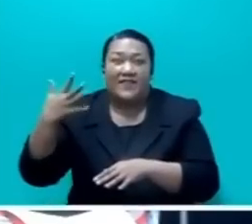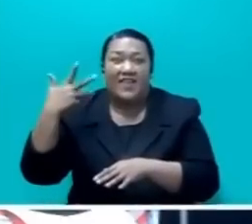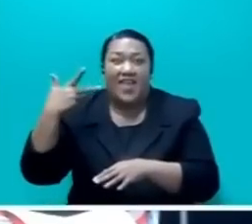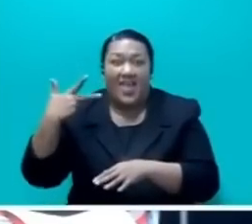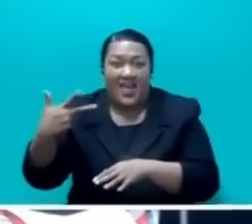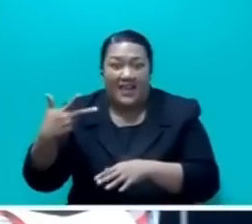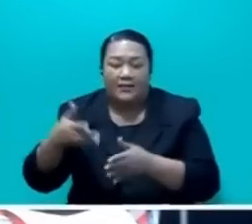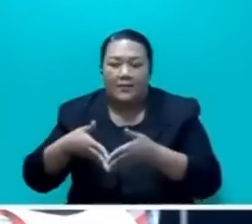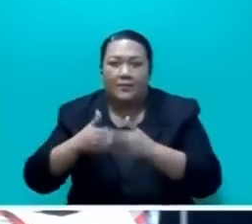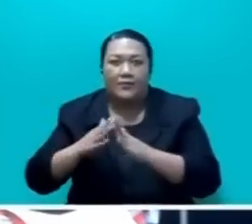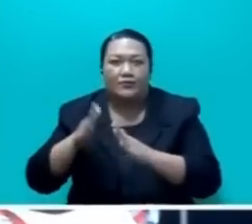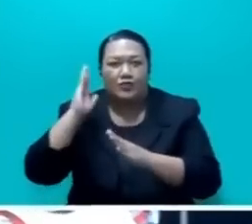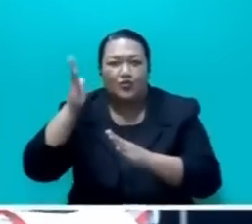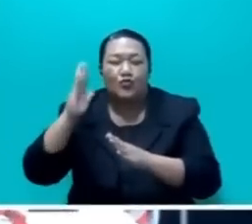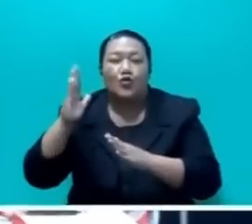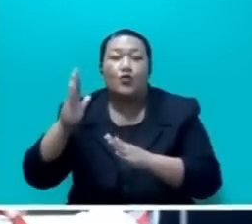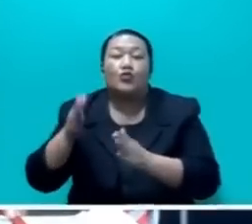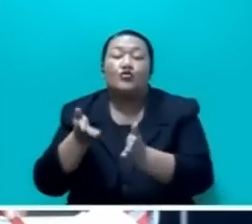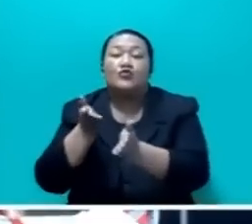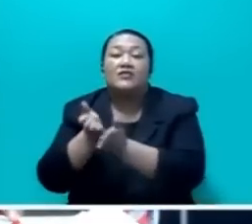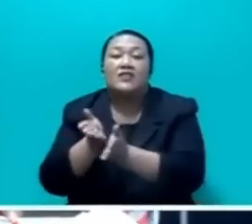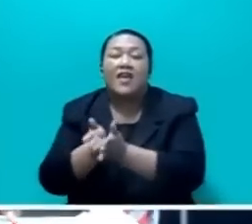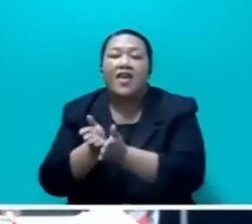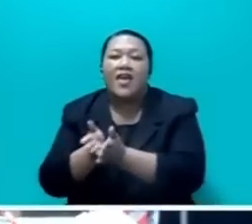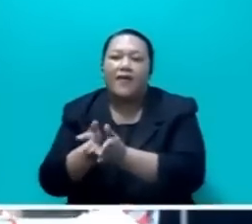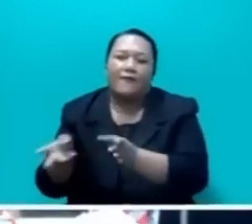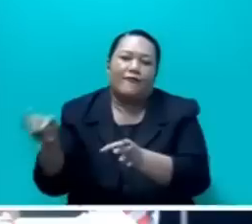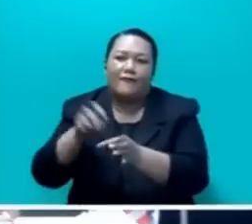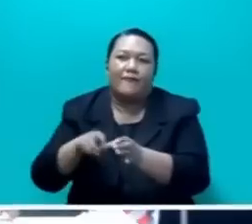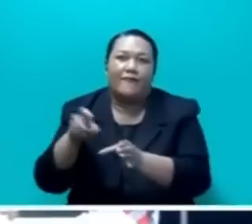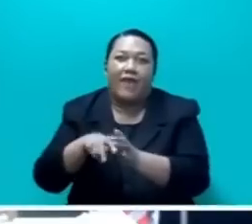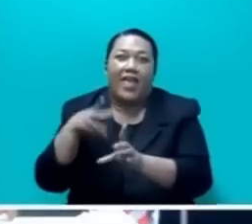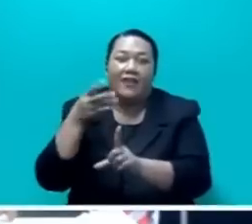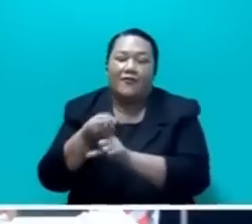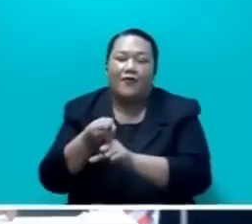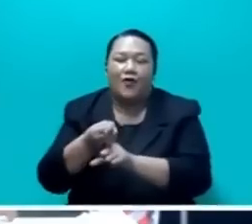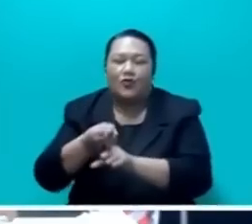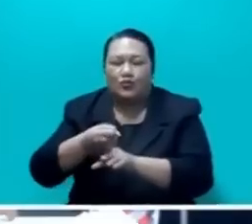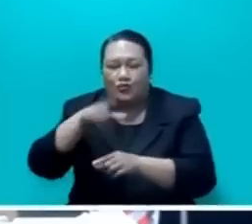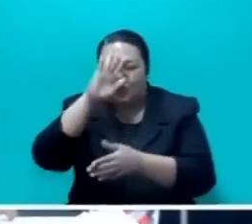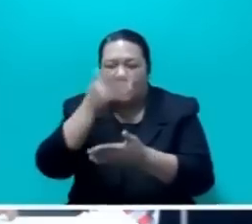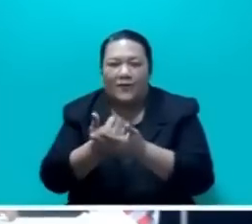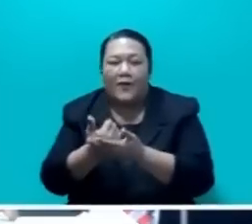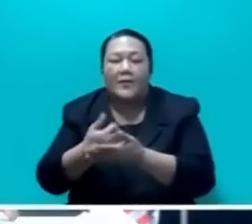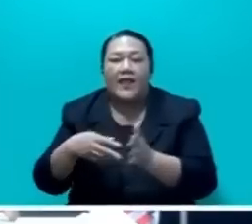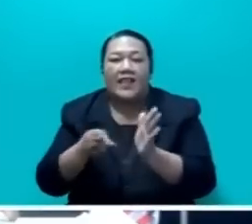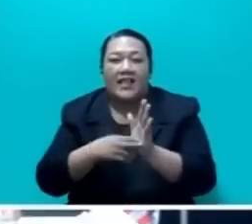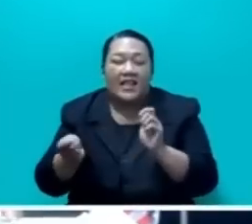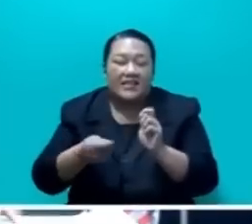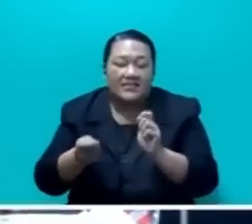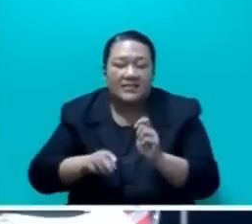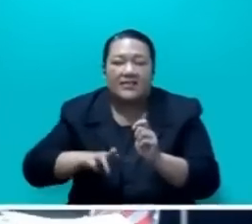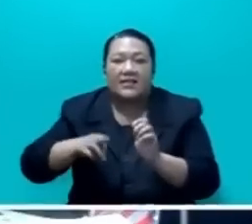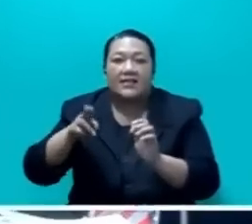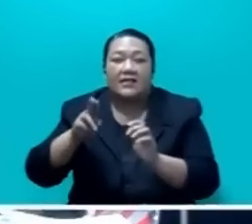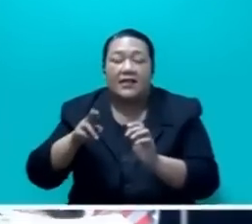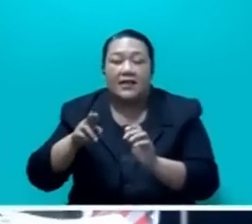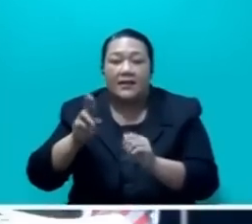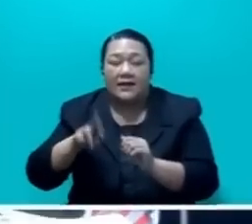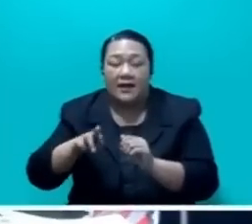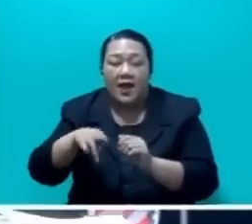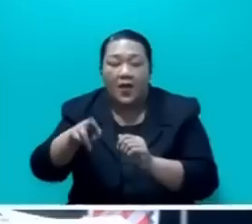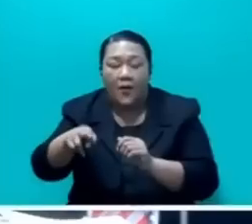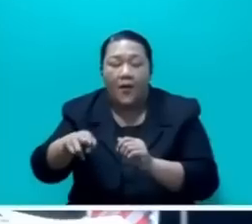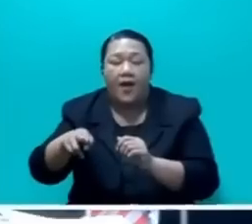needs of the students from Tailevu, Naitasiri, and Reo. He was particularly involved in the banana plantation